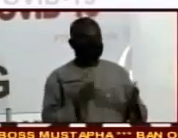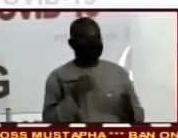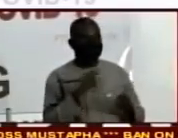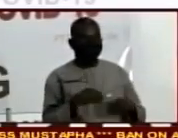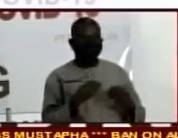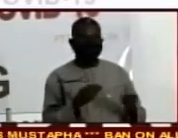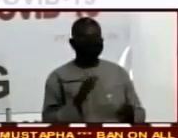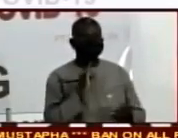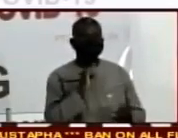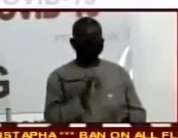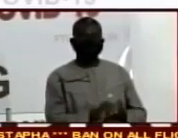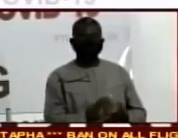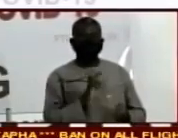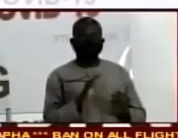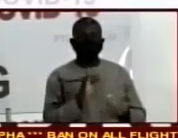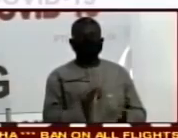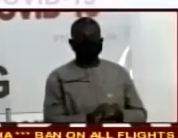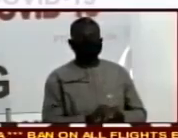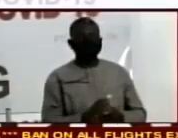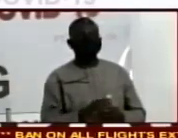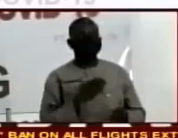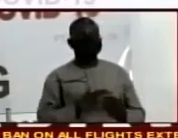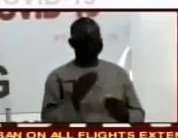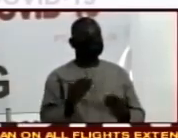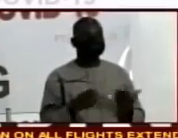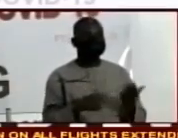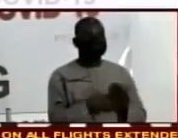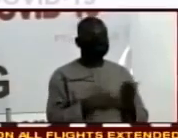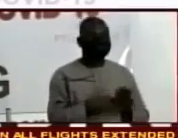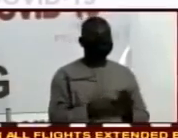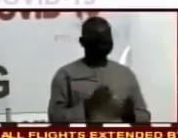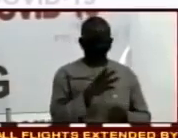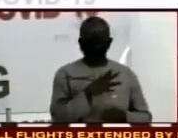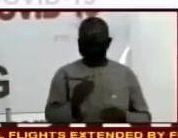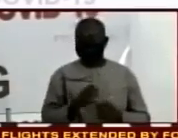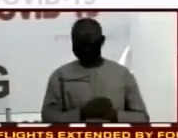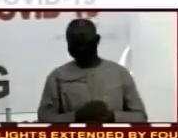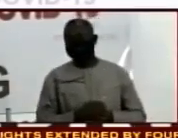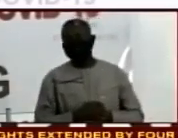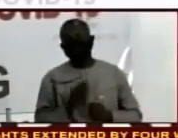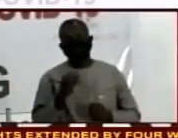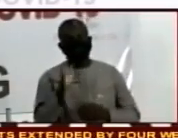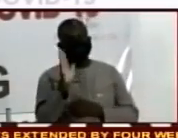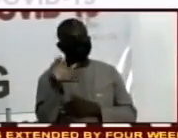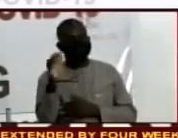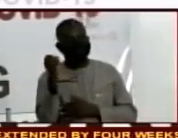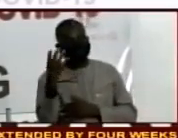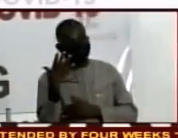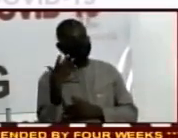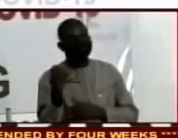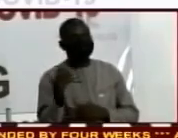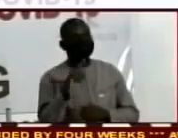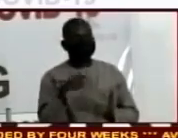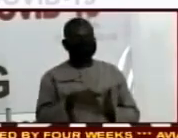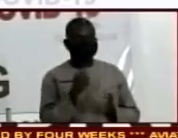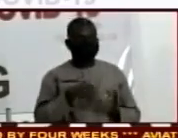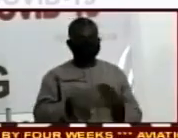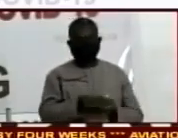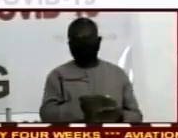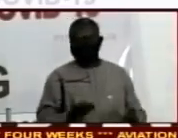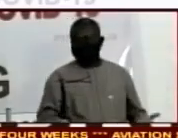keep those tickets and use them when, by God's grace, this pandemic will be over. Thank